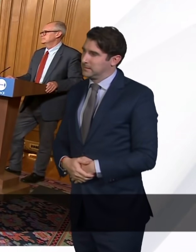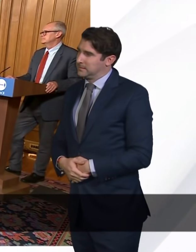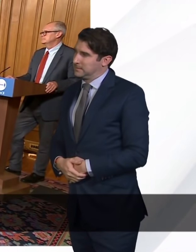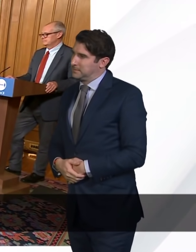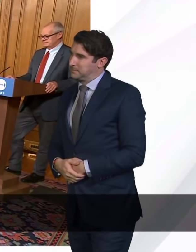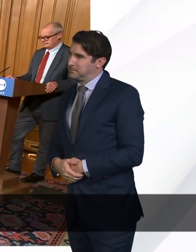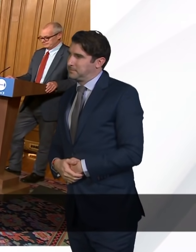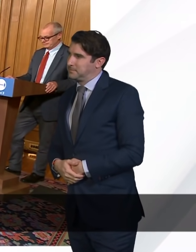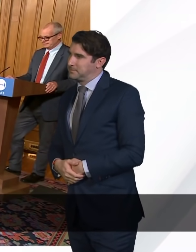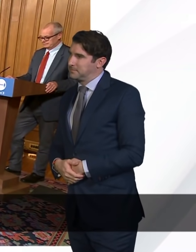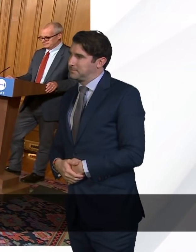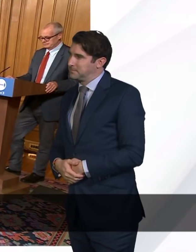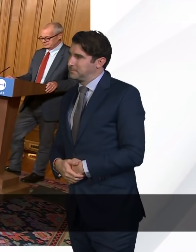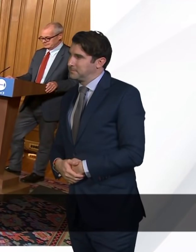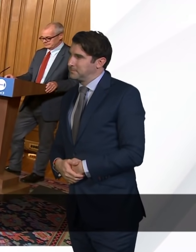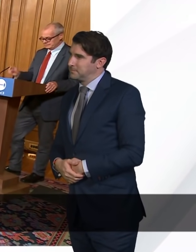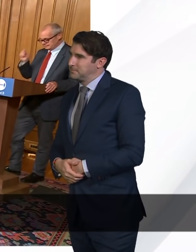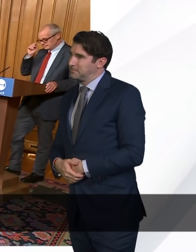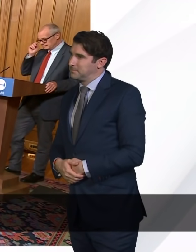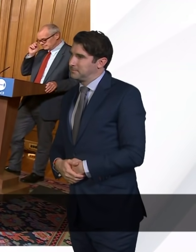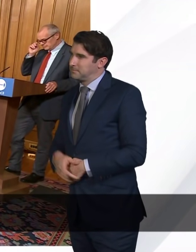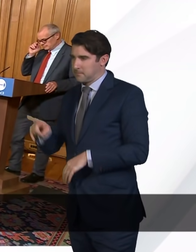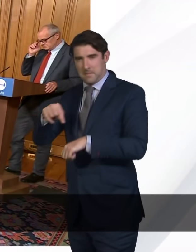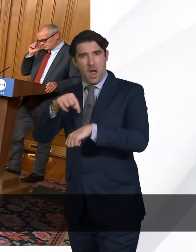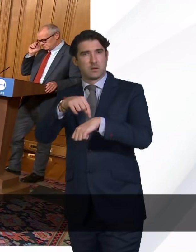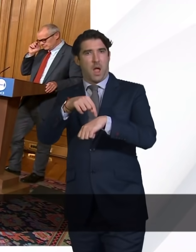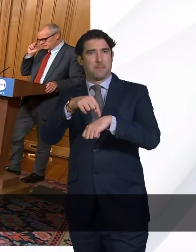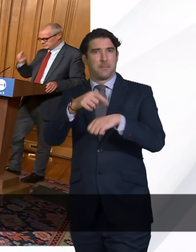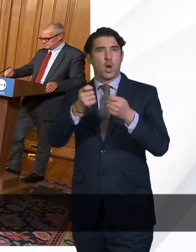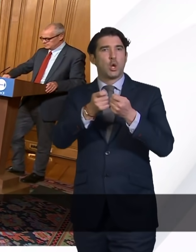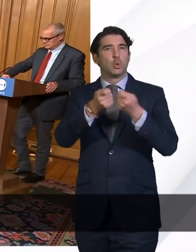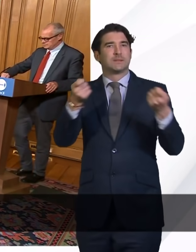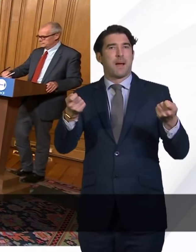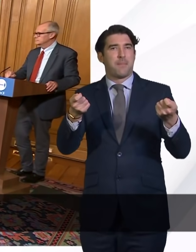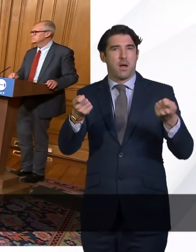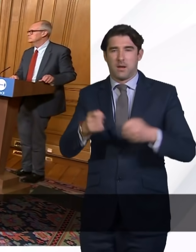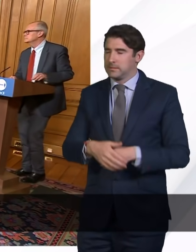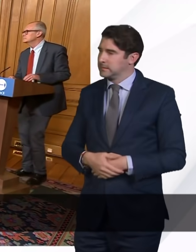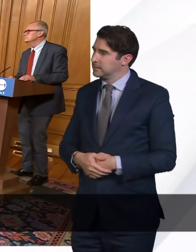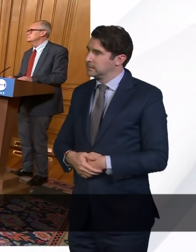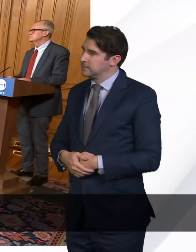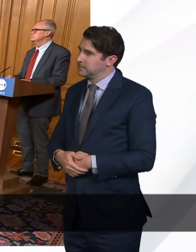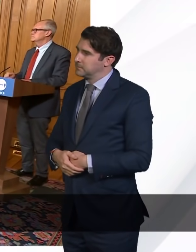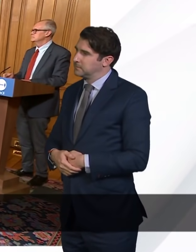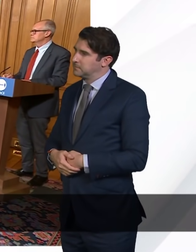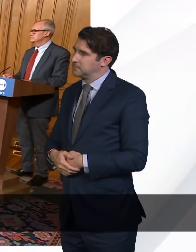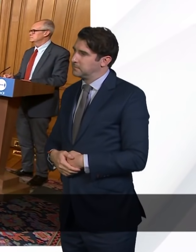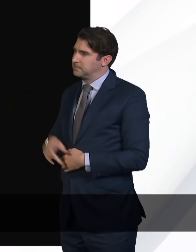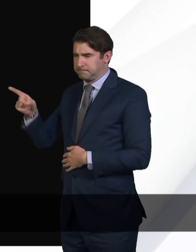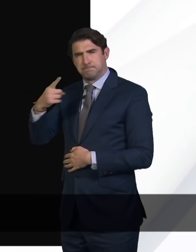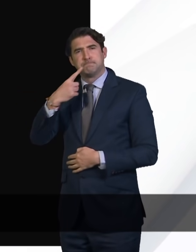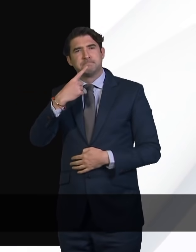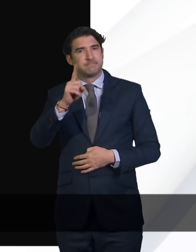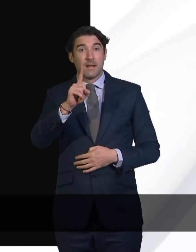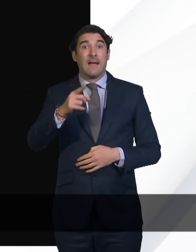Thank you. Can I firstly just pick up on one of the things Patrick said about the need to isolate if you've got symptoms? But a survey by the government